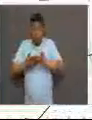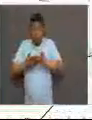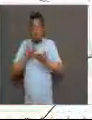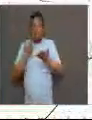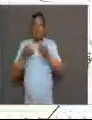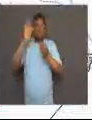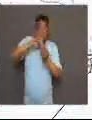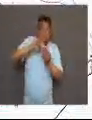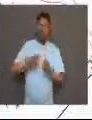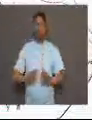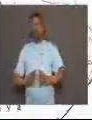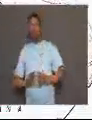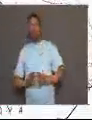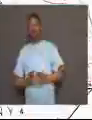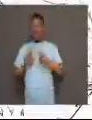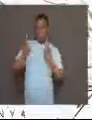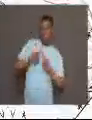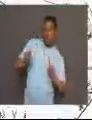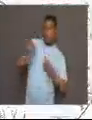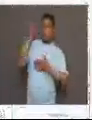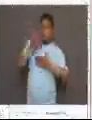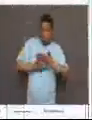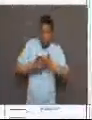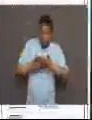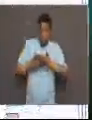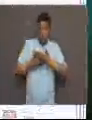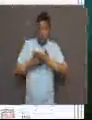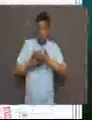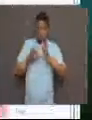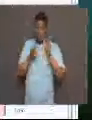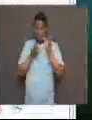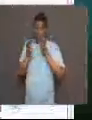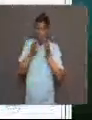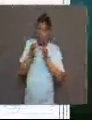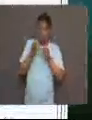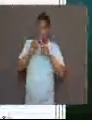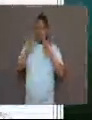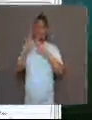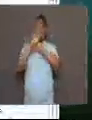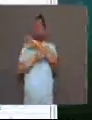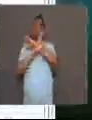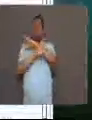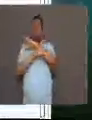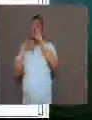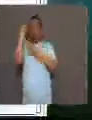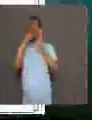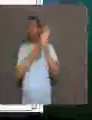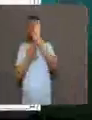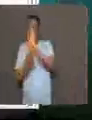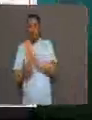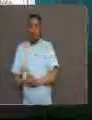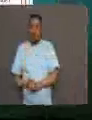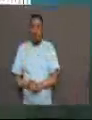In addition, different maps depict different regional features.